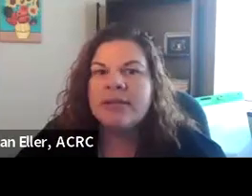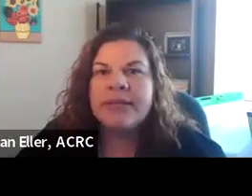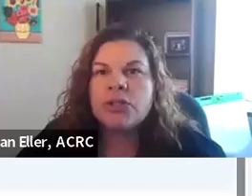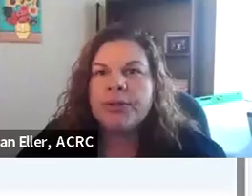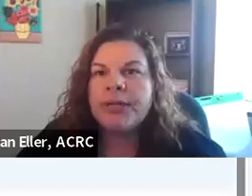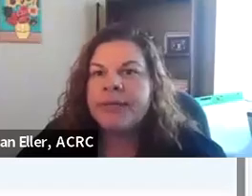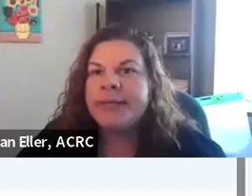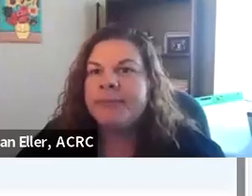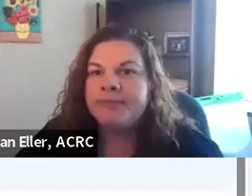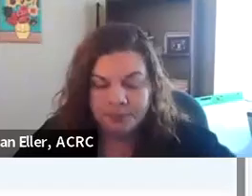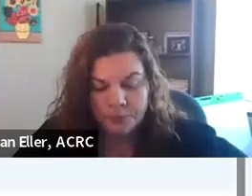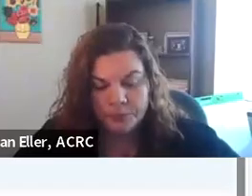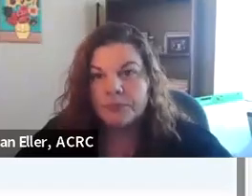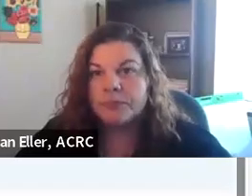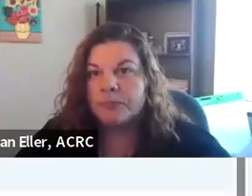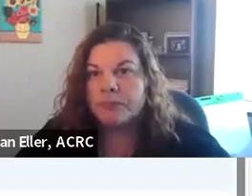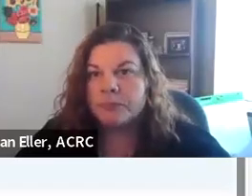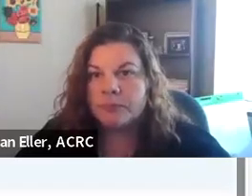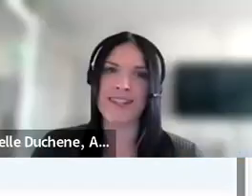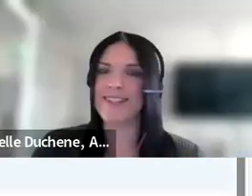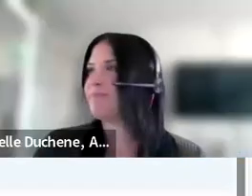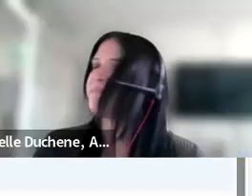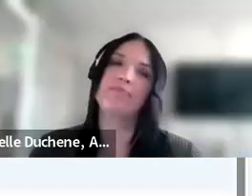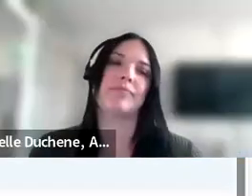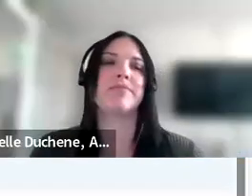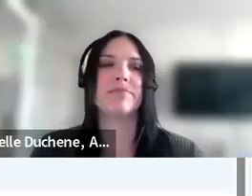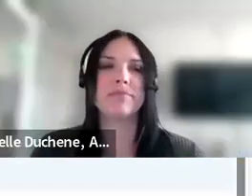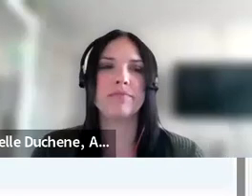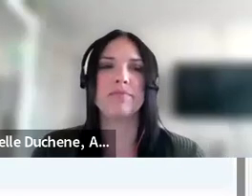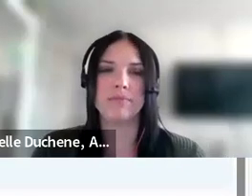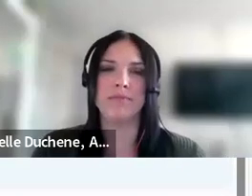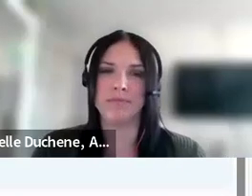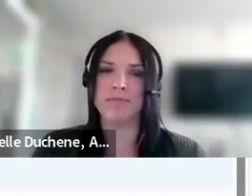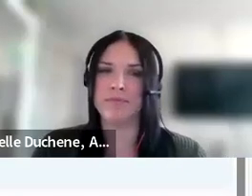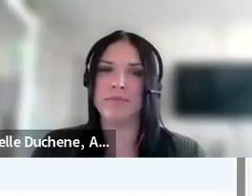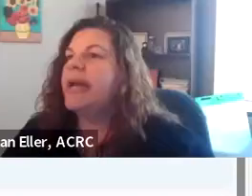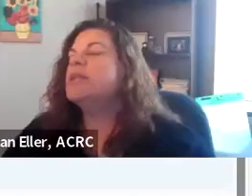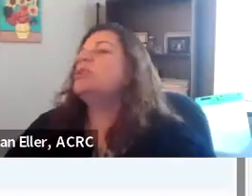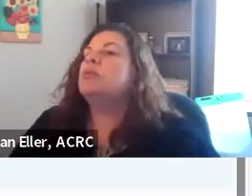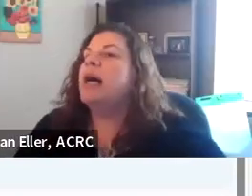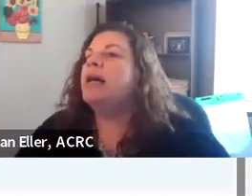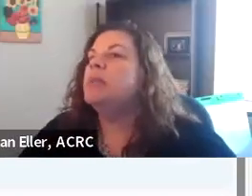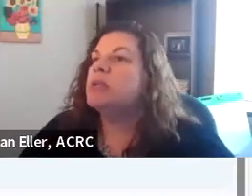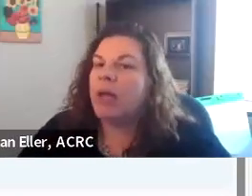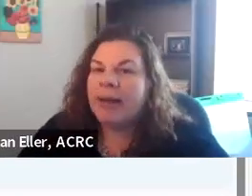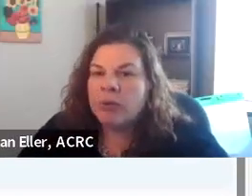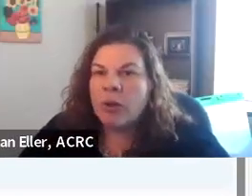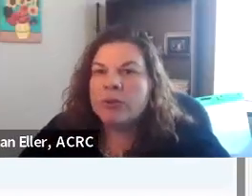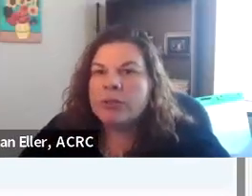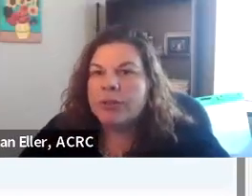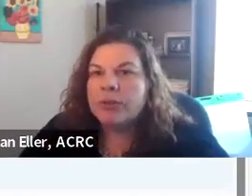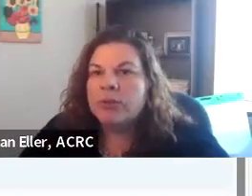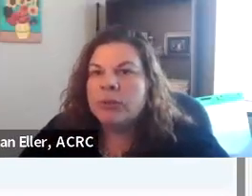You seeing my screen okay? Yes. Excellent. All right. So I